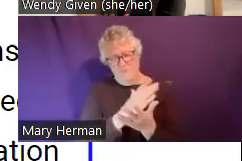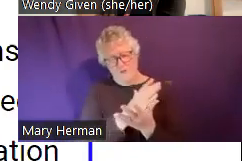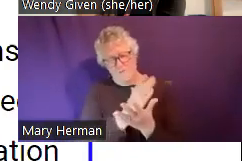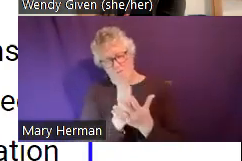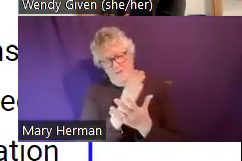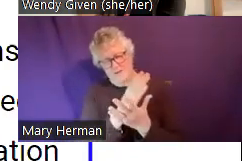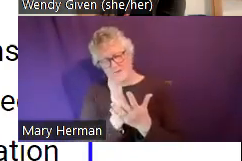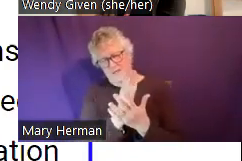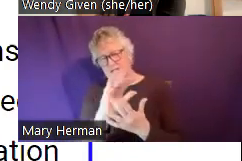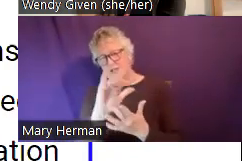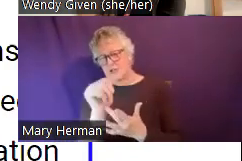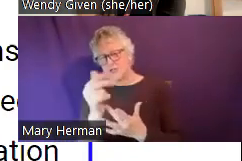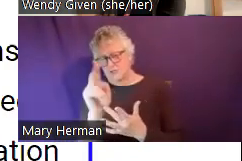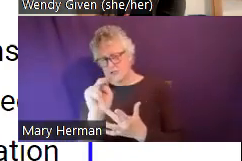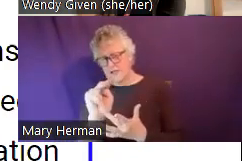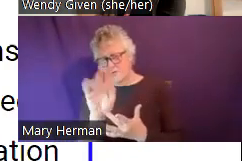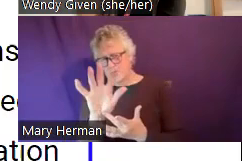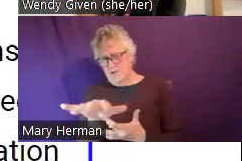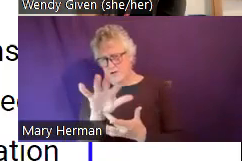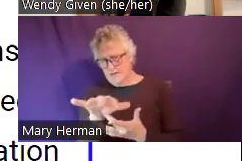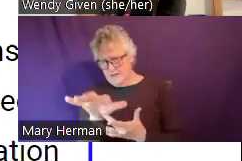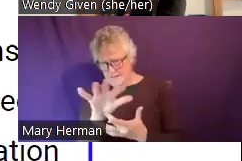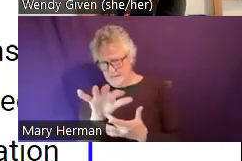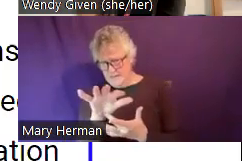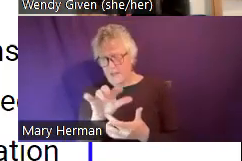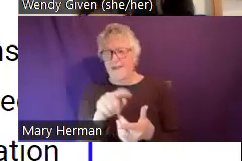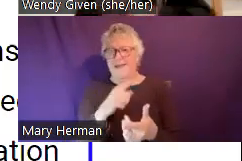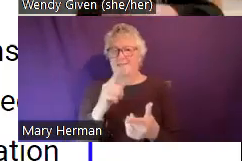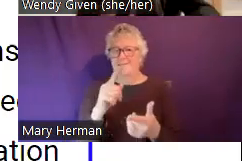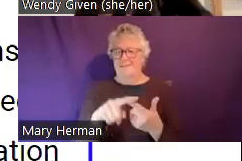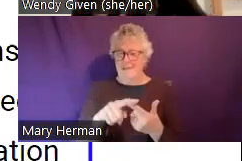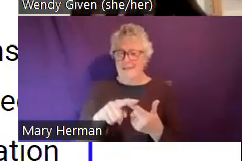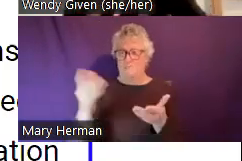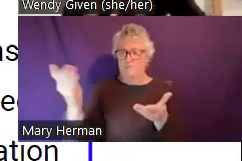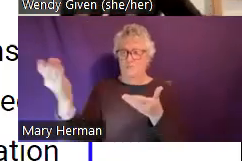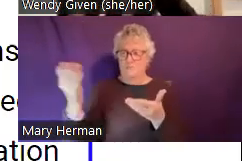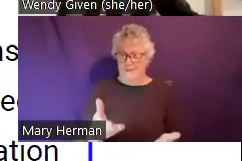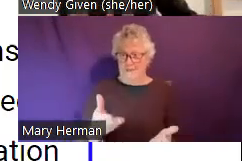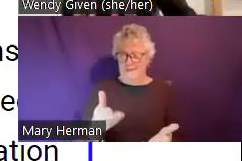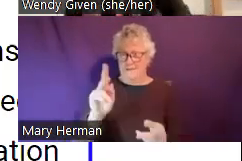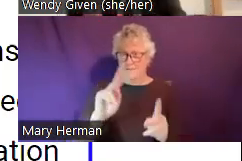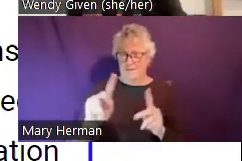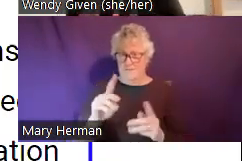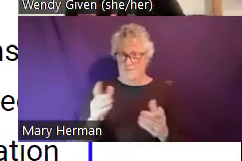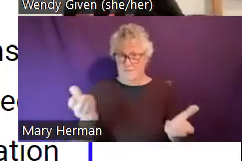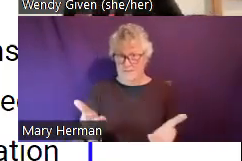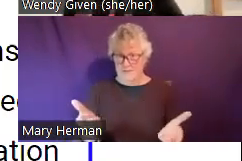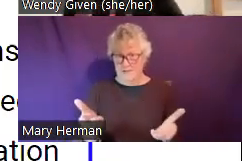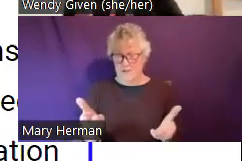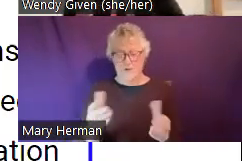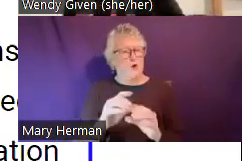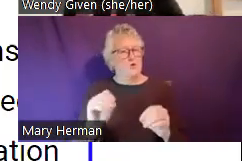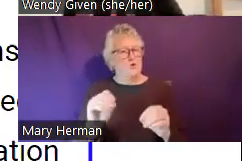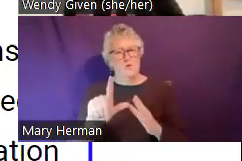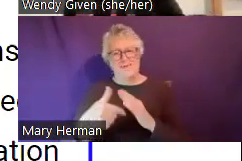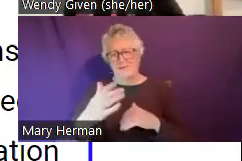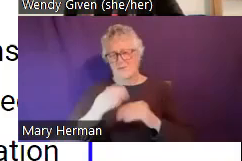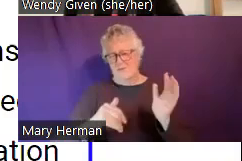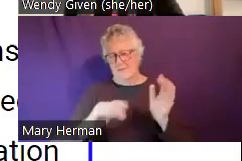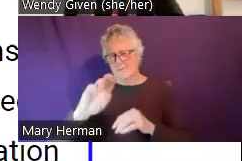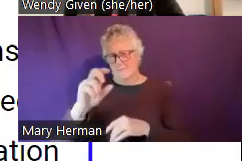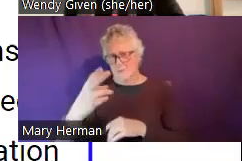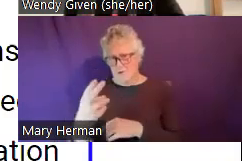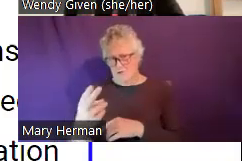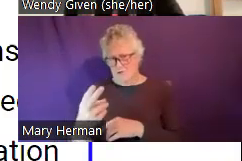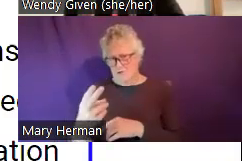January, and then bringing people no later than March. So there'll be that time. And then I just spoke about